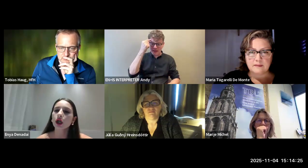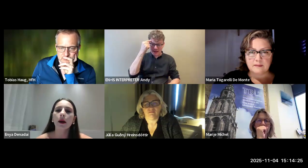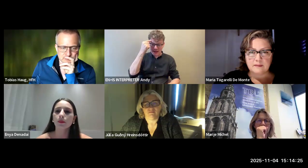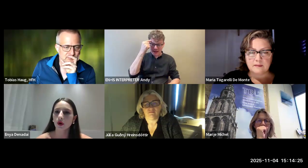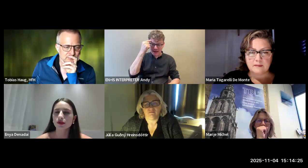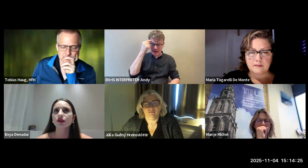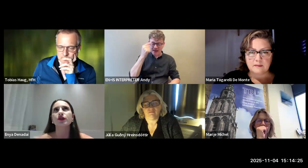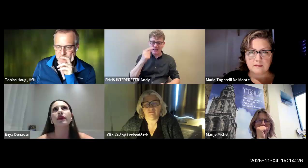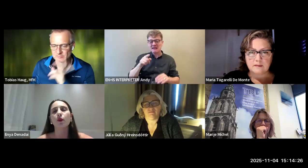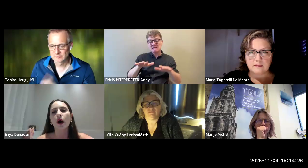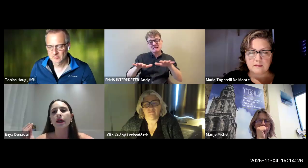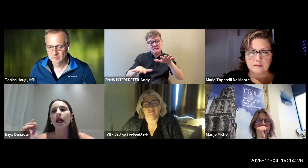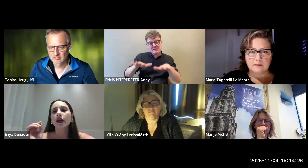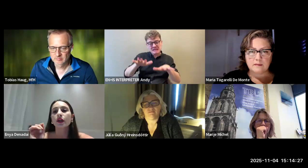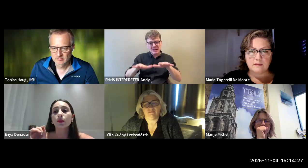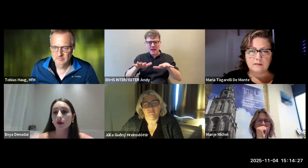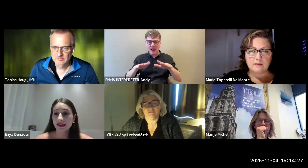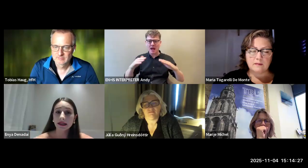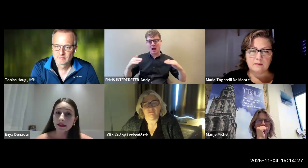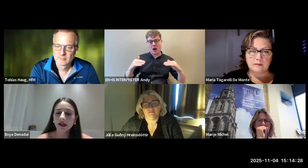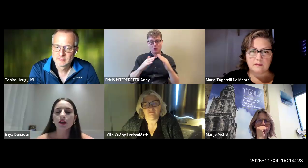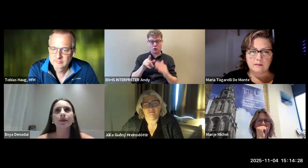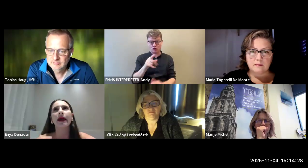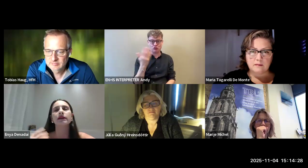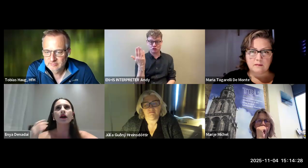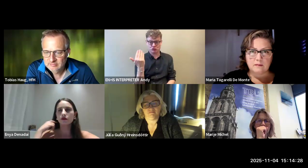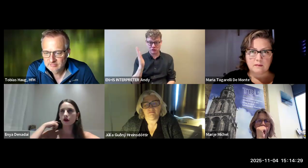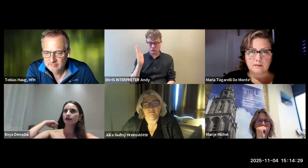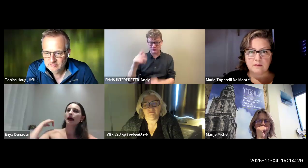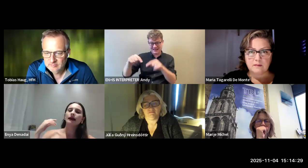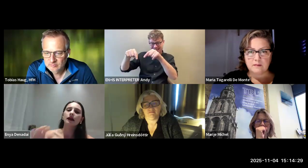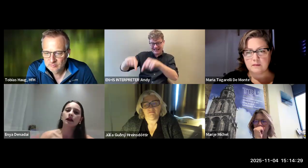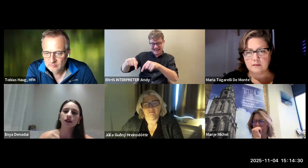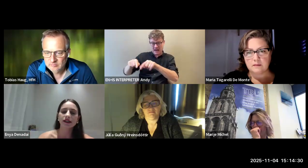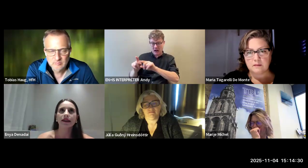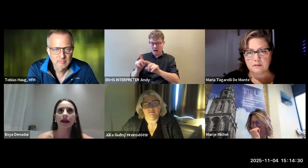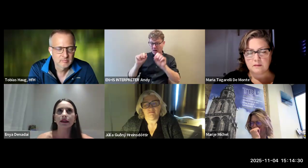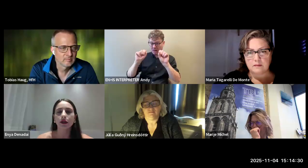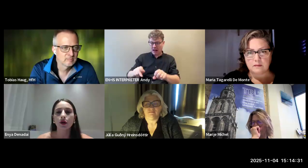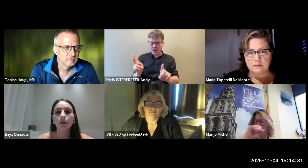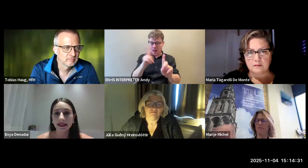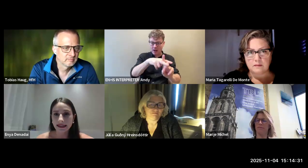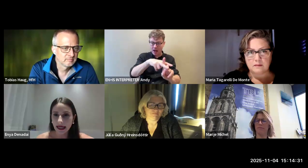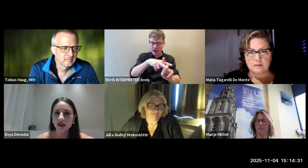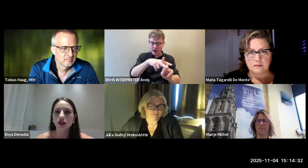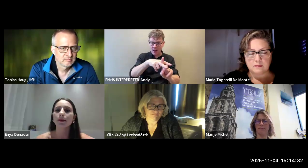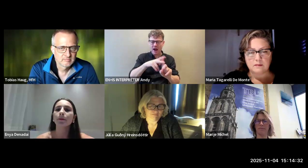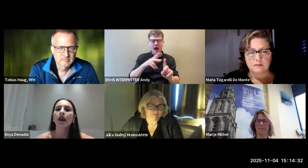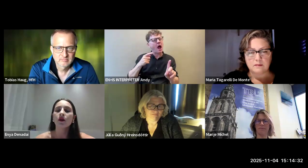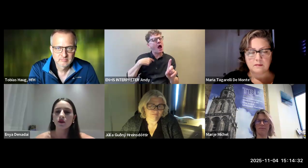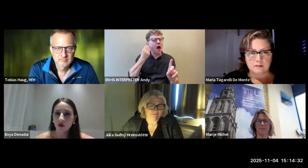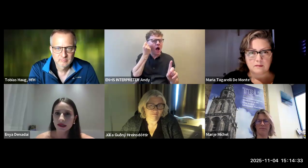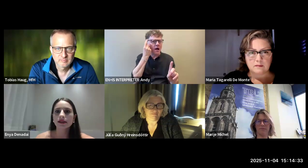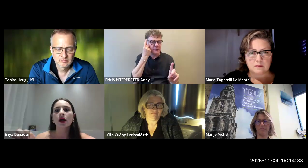a similar approach to the one you presented here? And of course, I understand that your